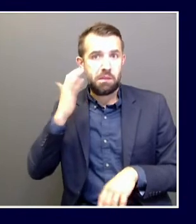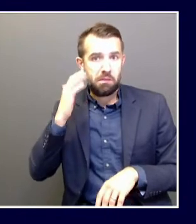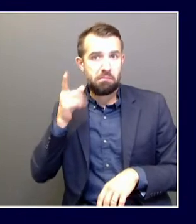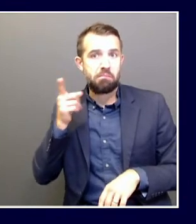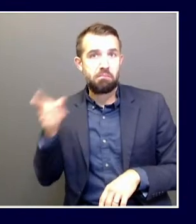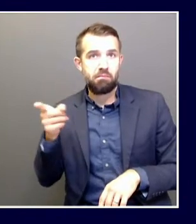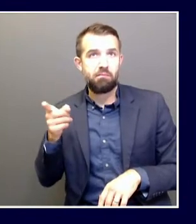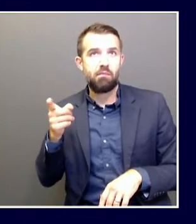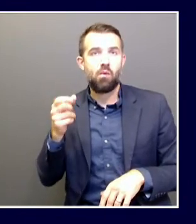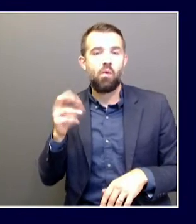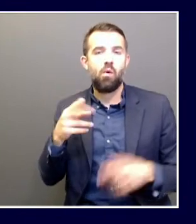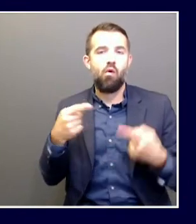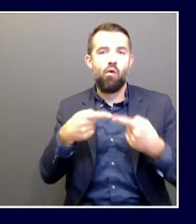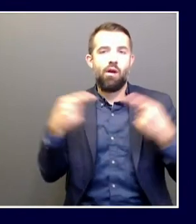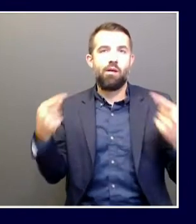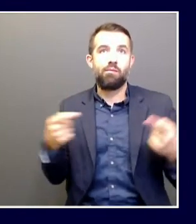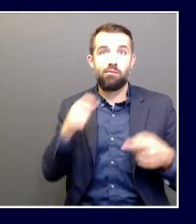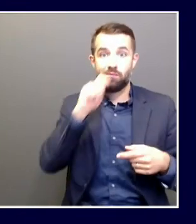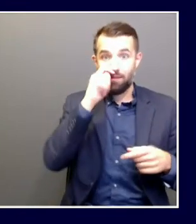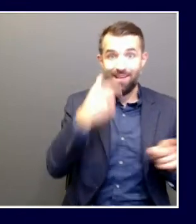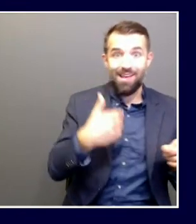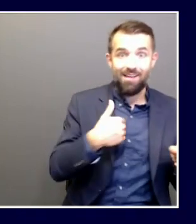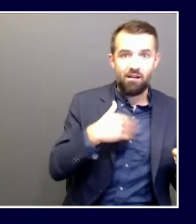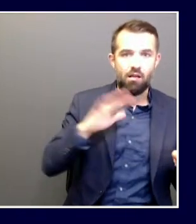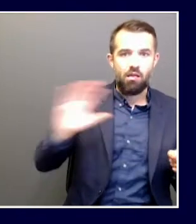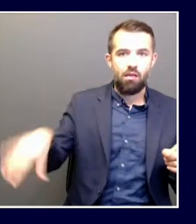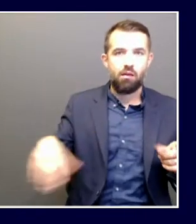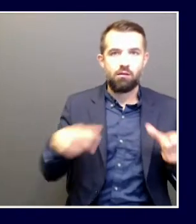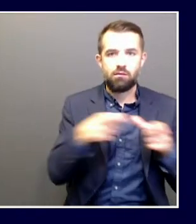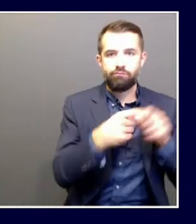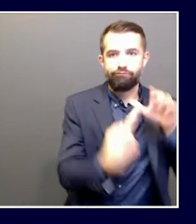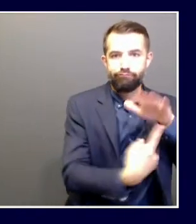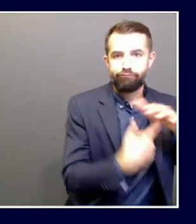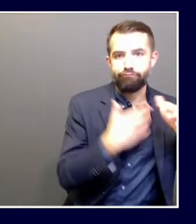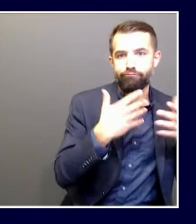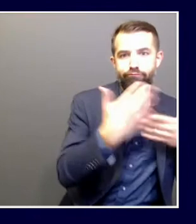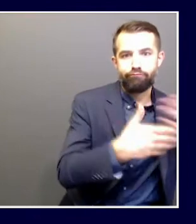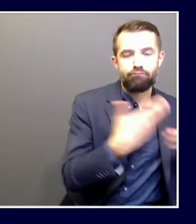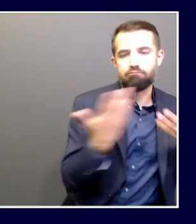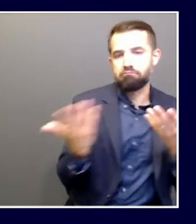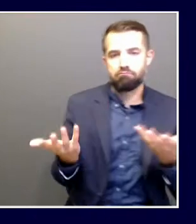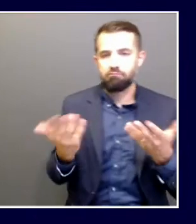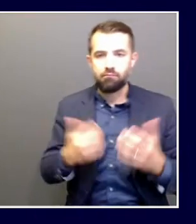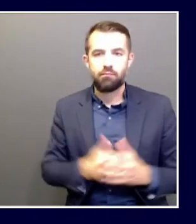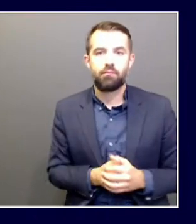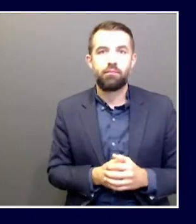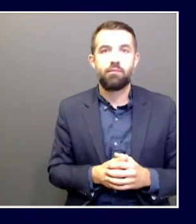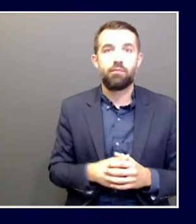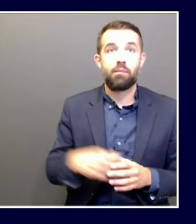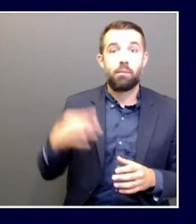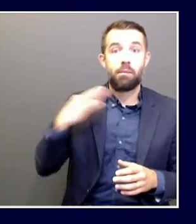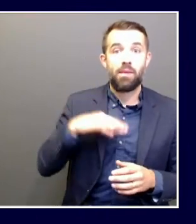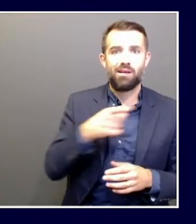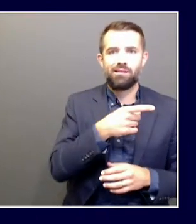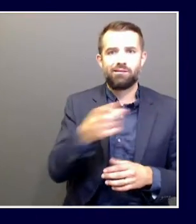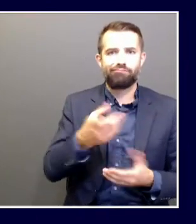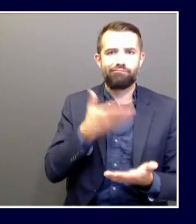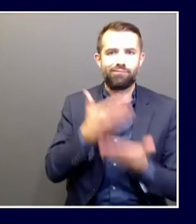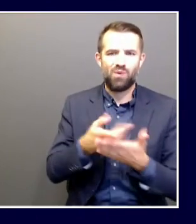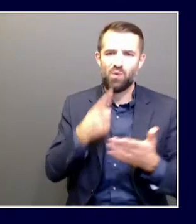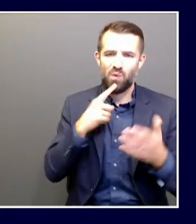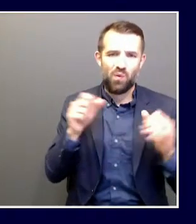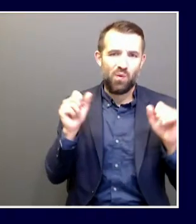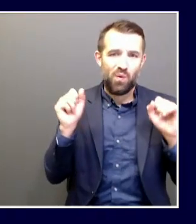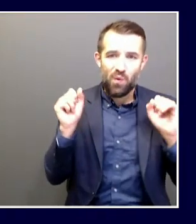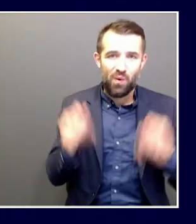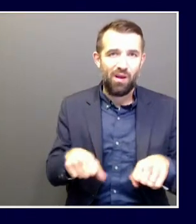it did last year. But again, as we saw last year, Mainers can do hard things. You can get your flu shot, you can stay safe this winter, and make sure